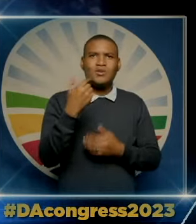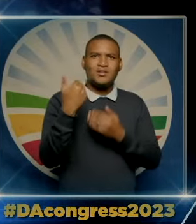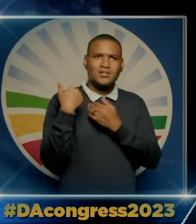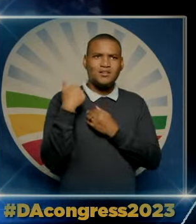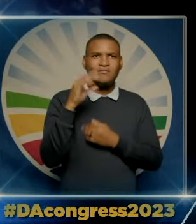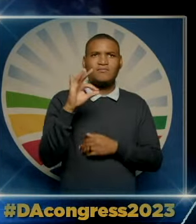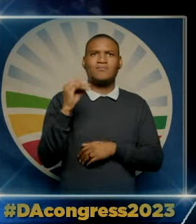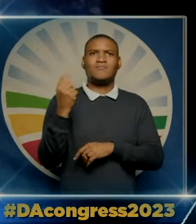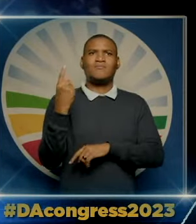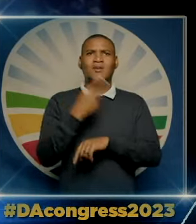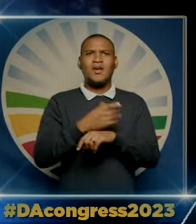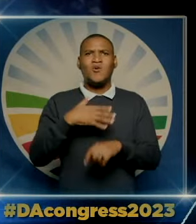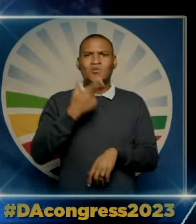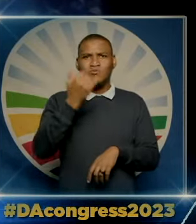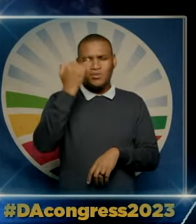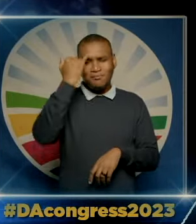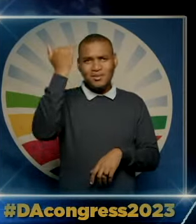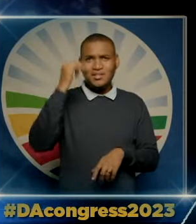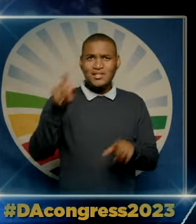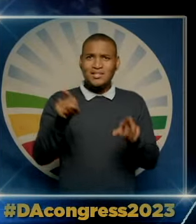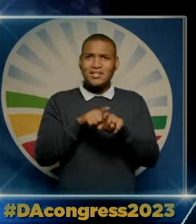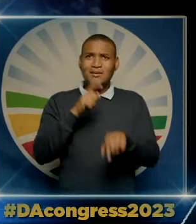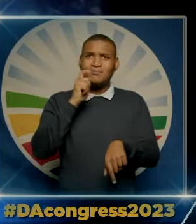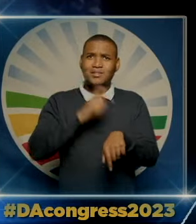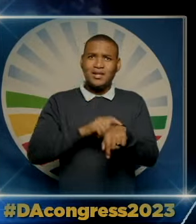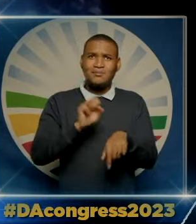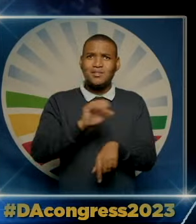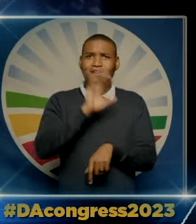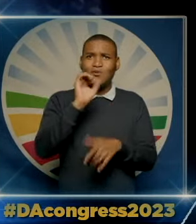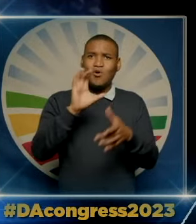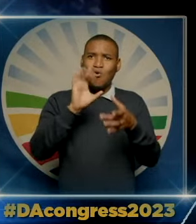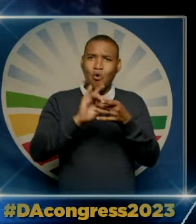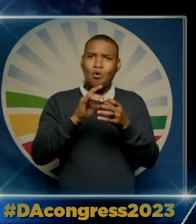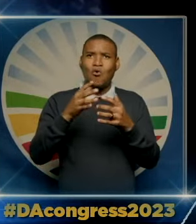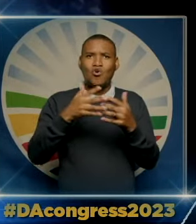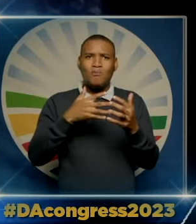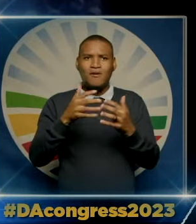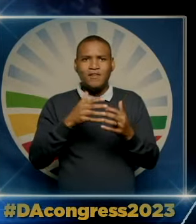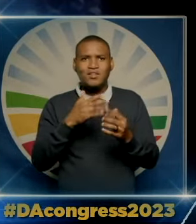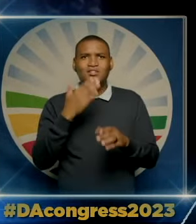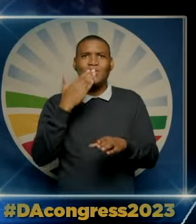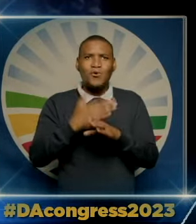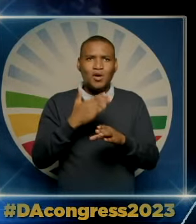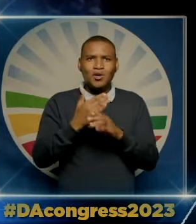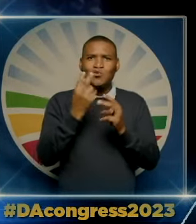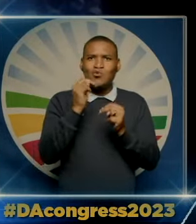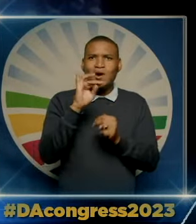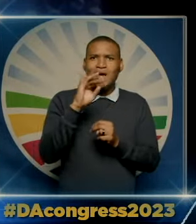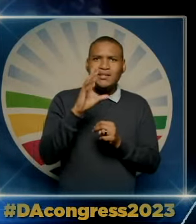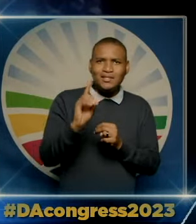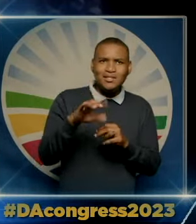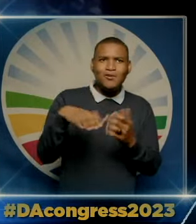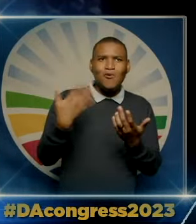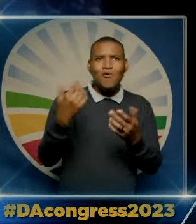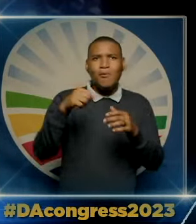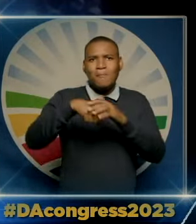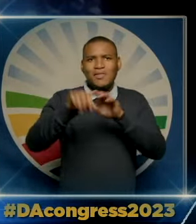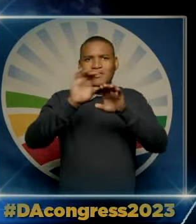you to imagine that at the same time, a South Africa where Home Affairs works, and your ID or passport or birth